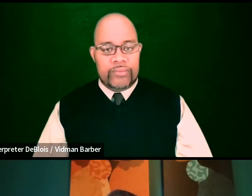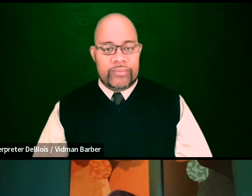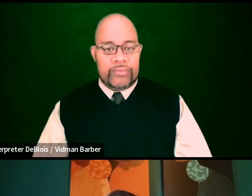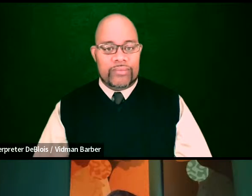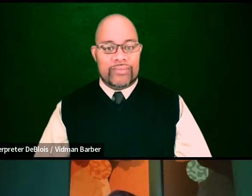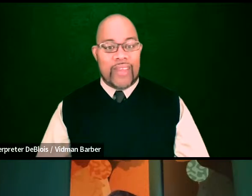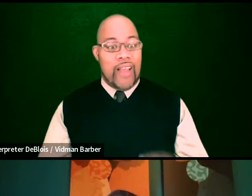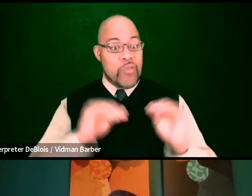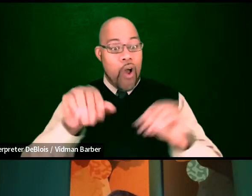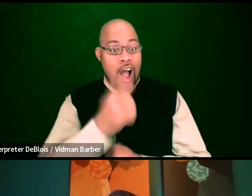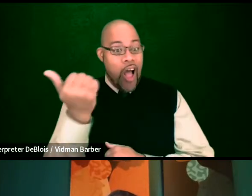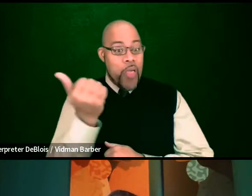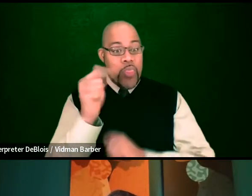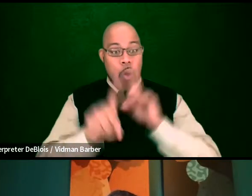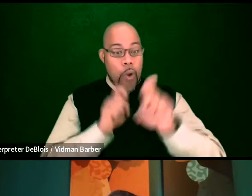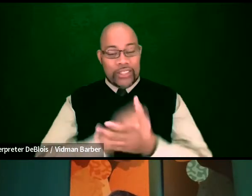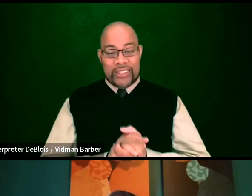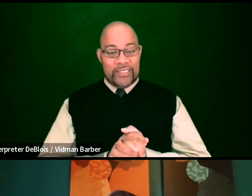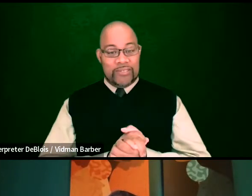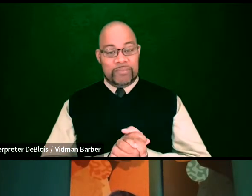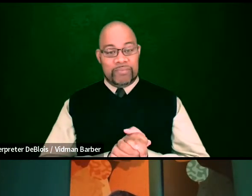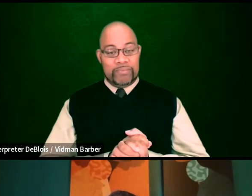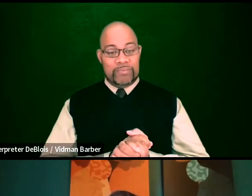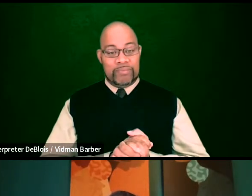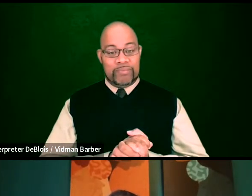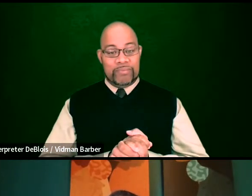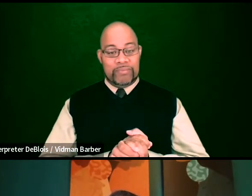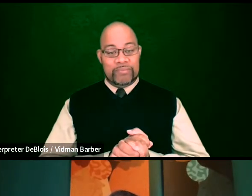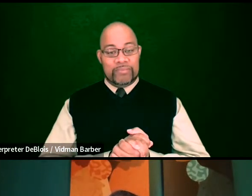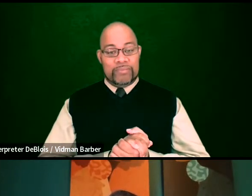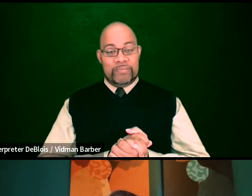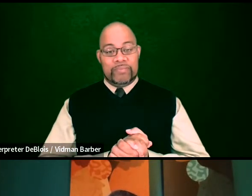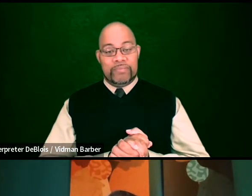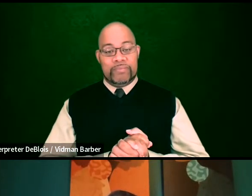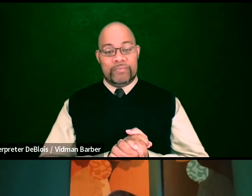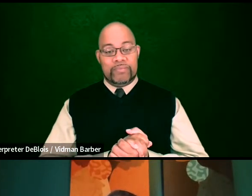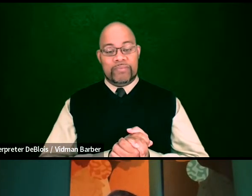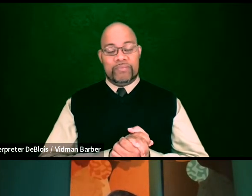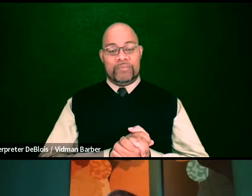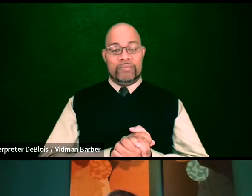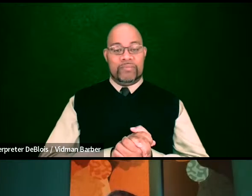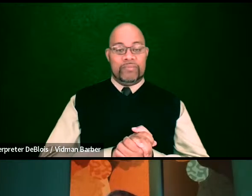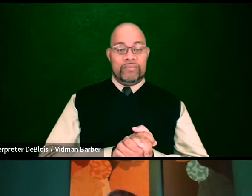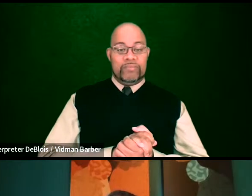Well, if there's no other questions, maybe